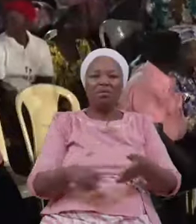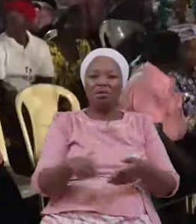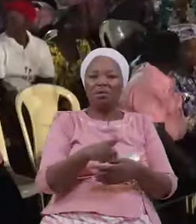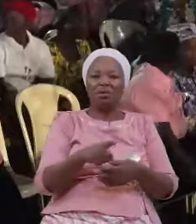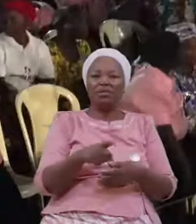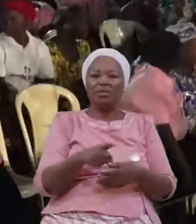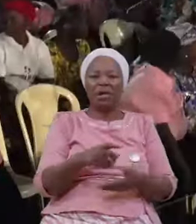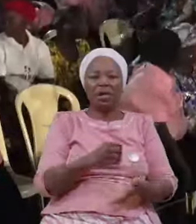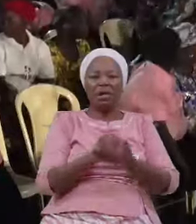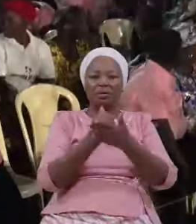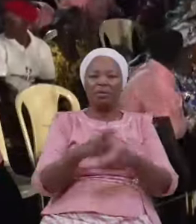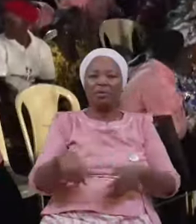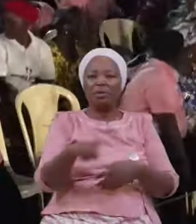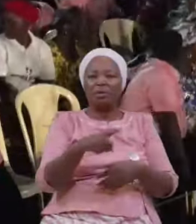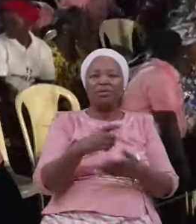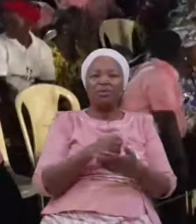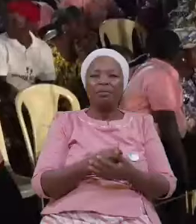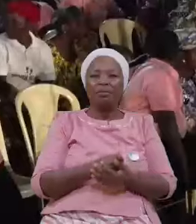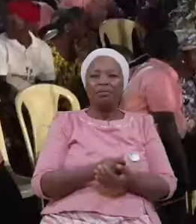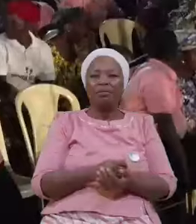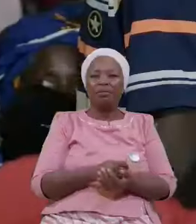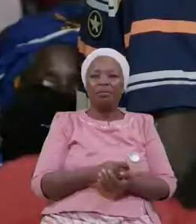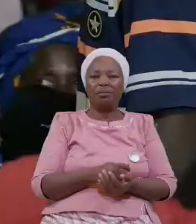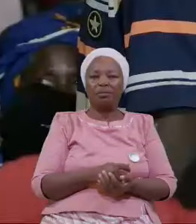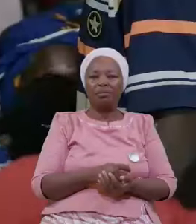field. Go towards the road.